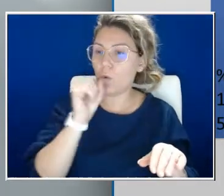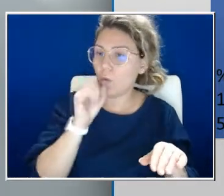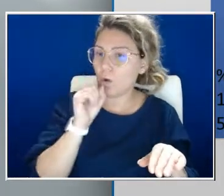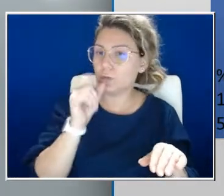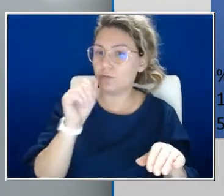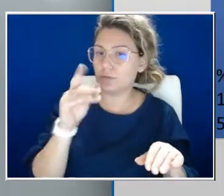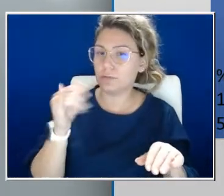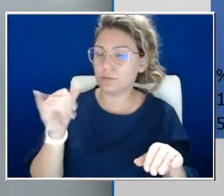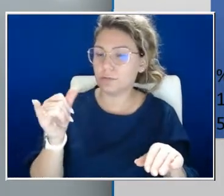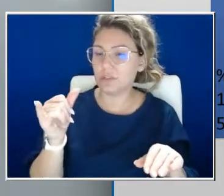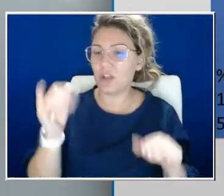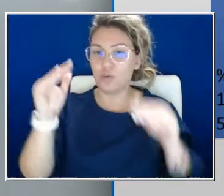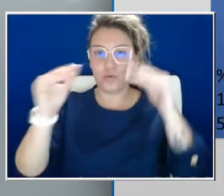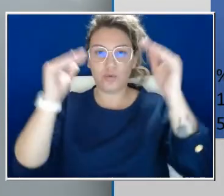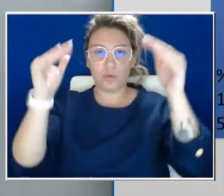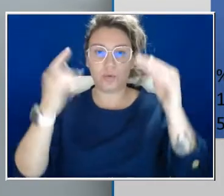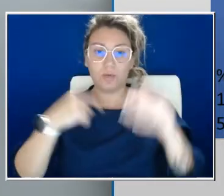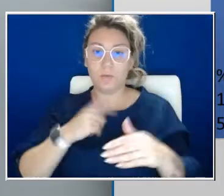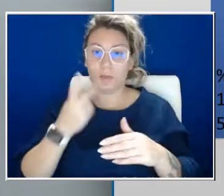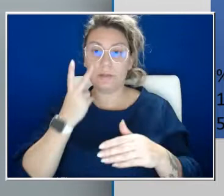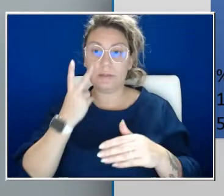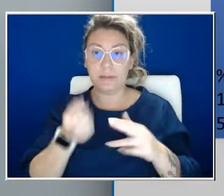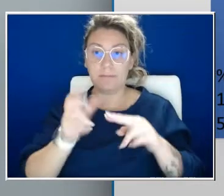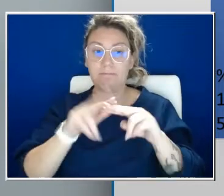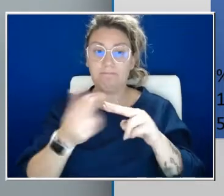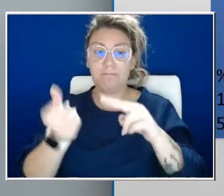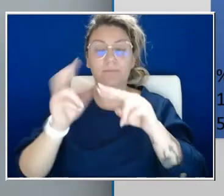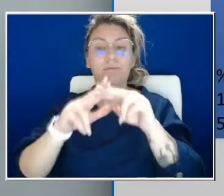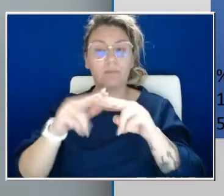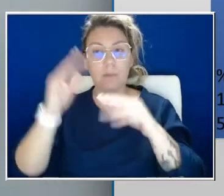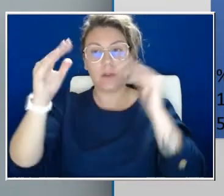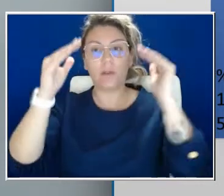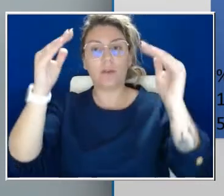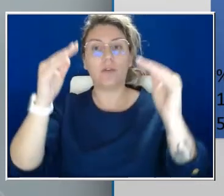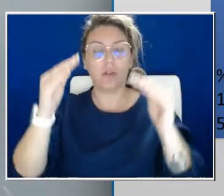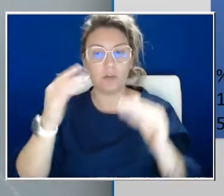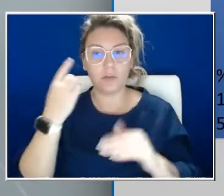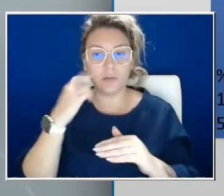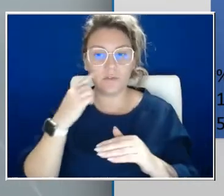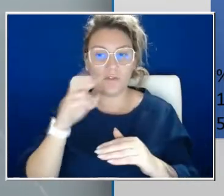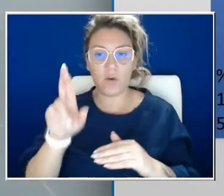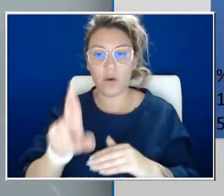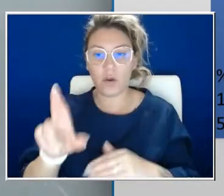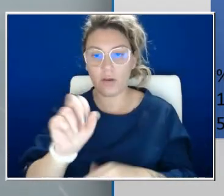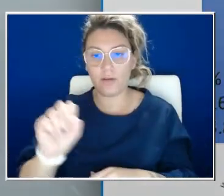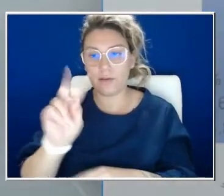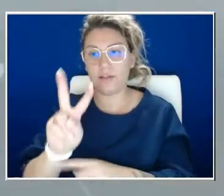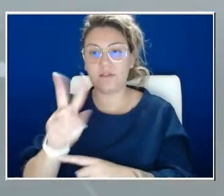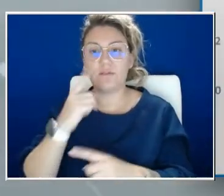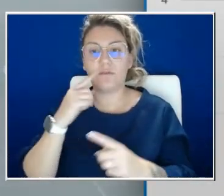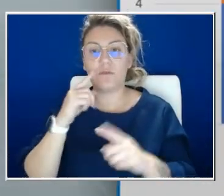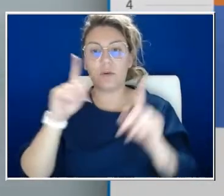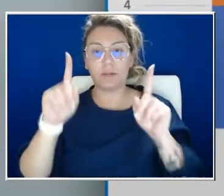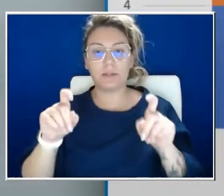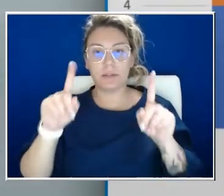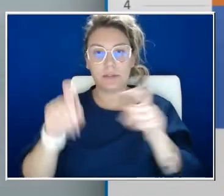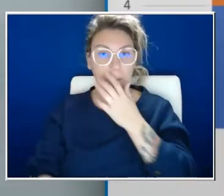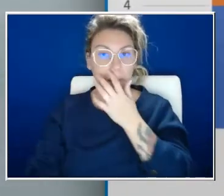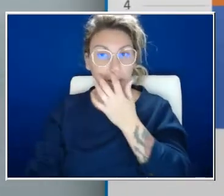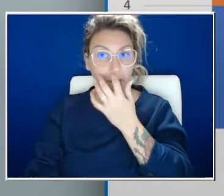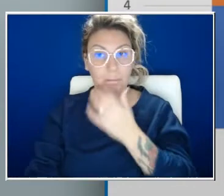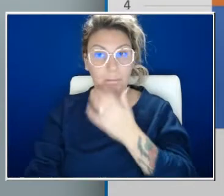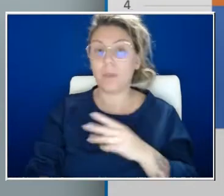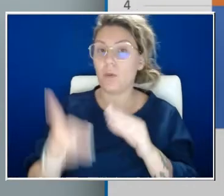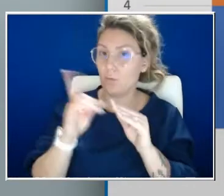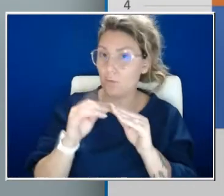adults as well. So we are seeing those adults also for our RSV testing. We have one